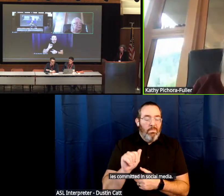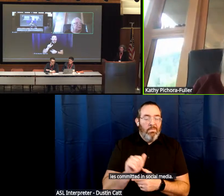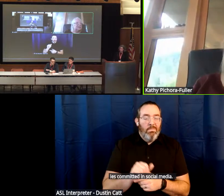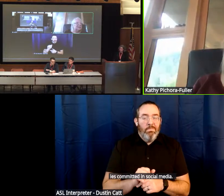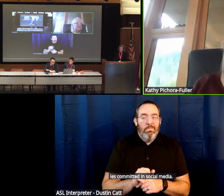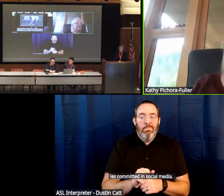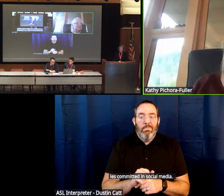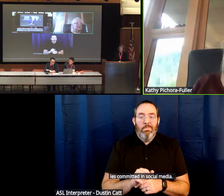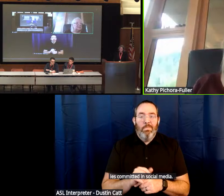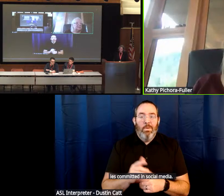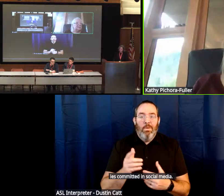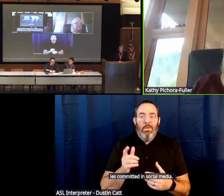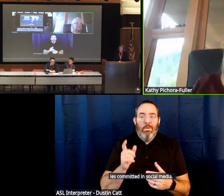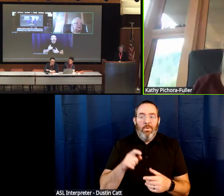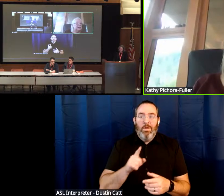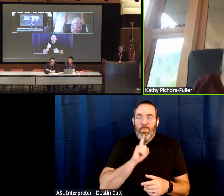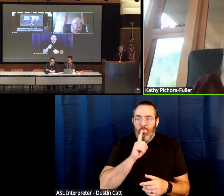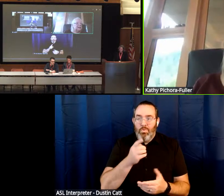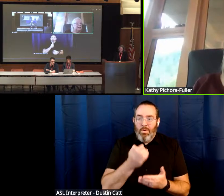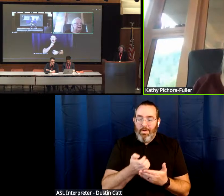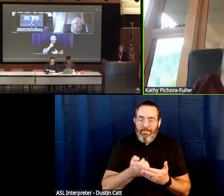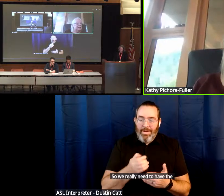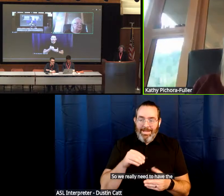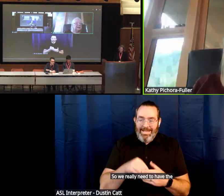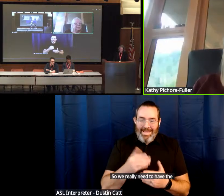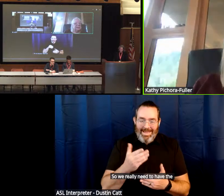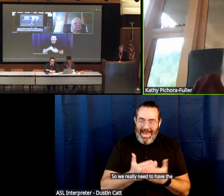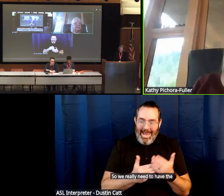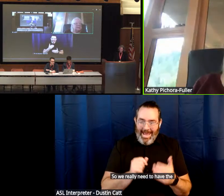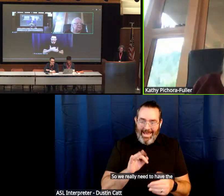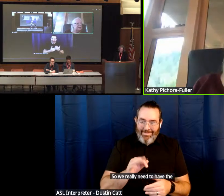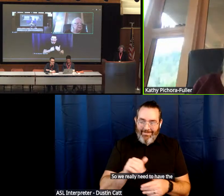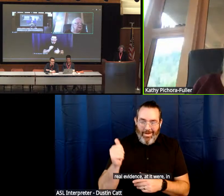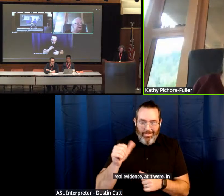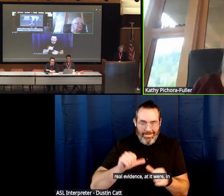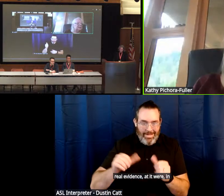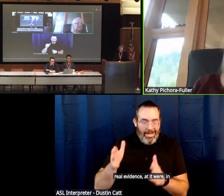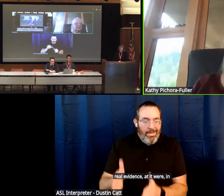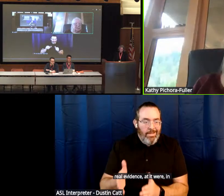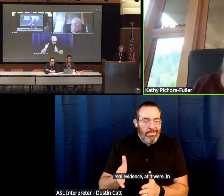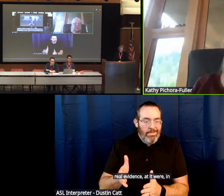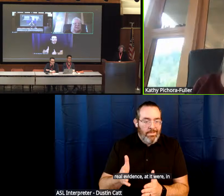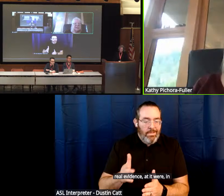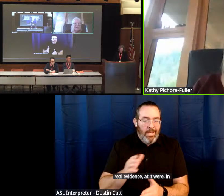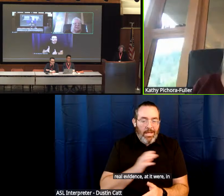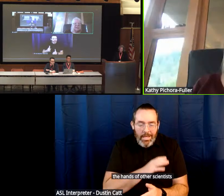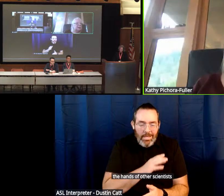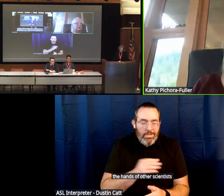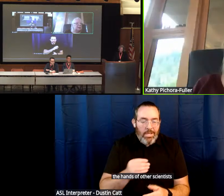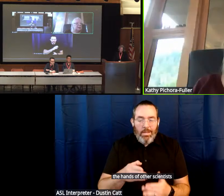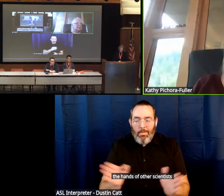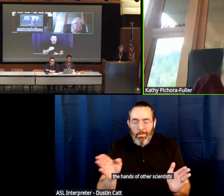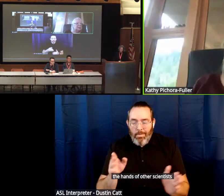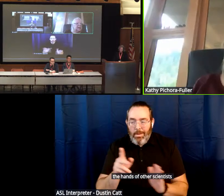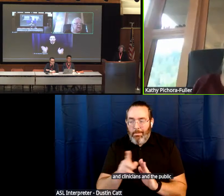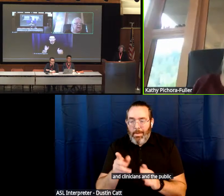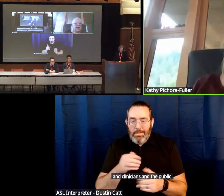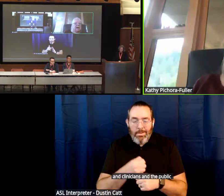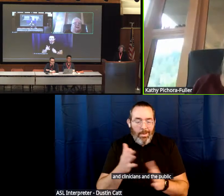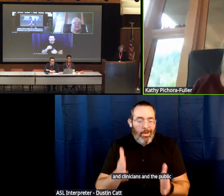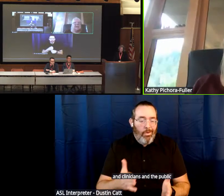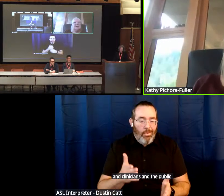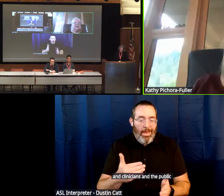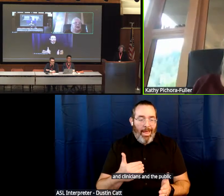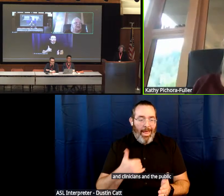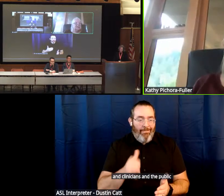real evidence, as it were, in the hands of other scientists and clinicians and the public and policymakers. And I